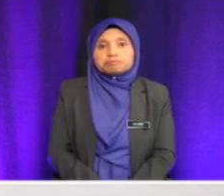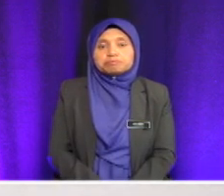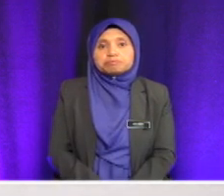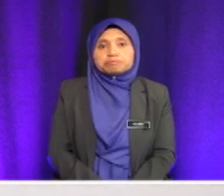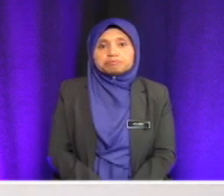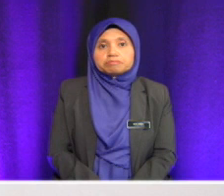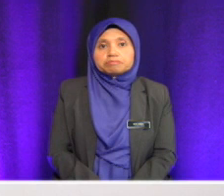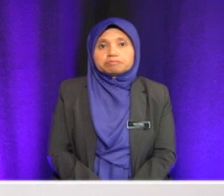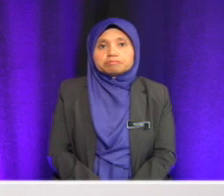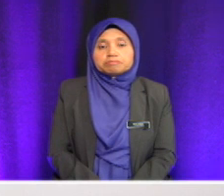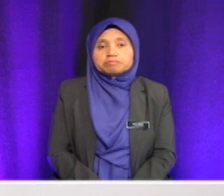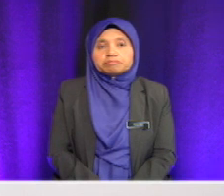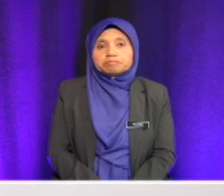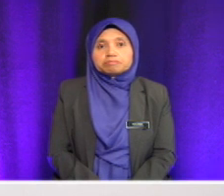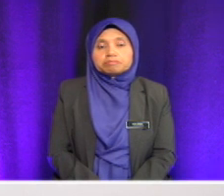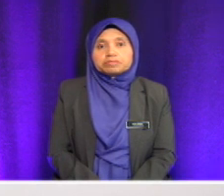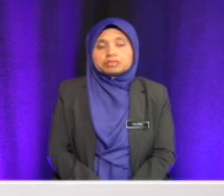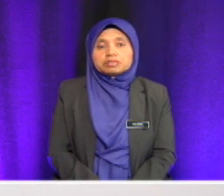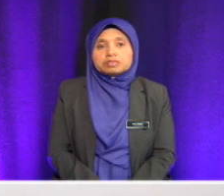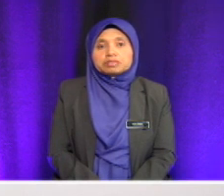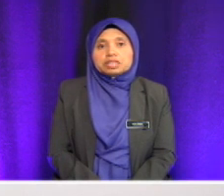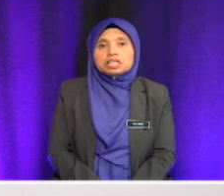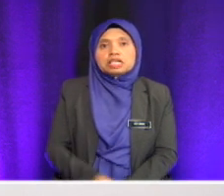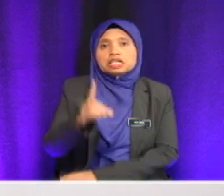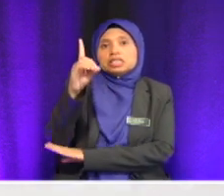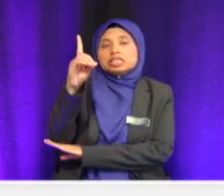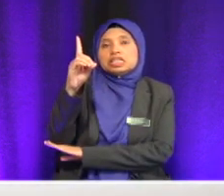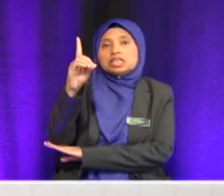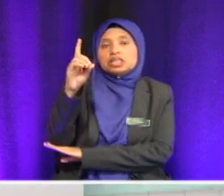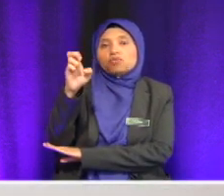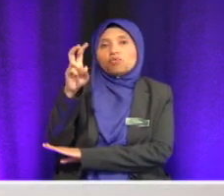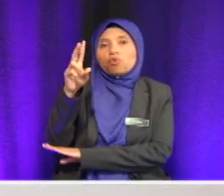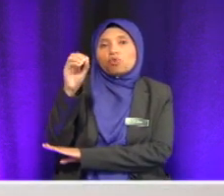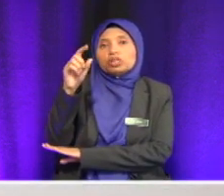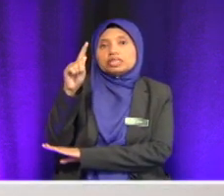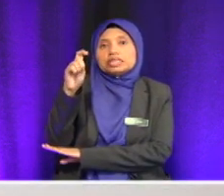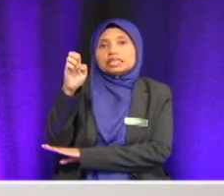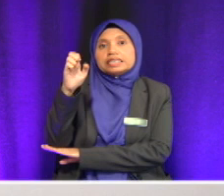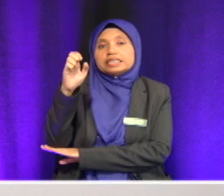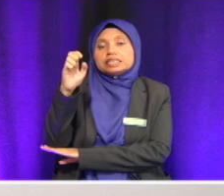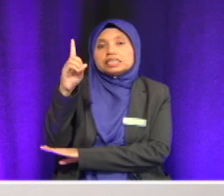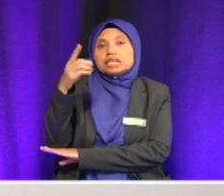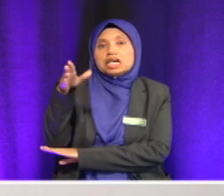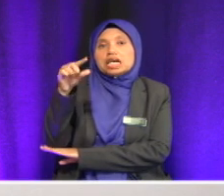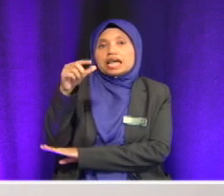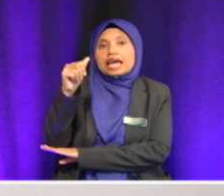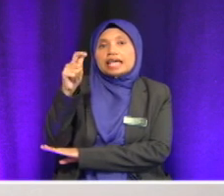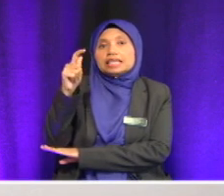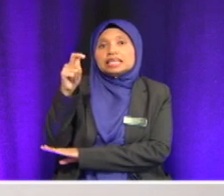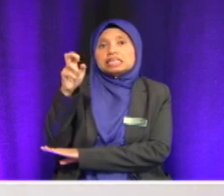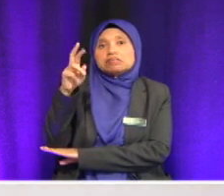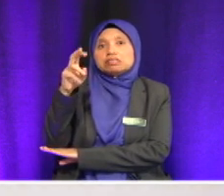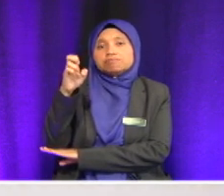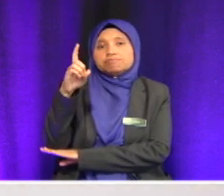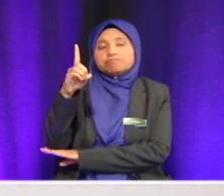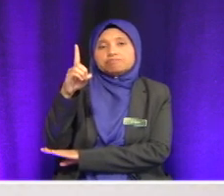Odd, devoted, and gather. Come together to form a group. Okay, I think